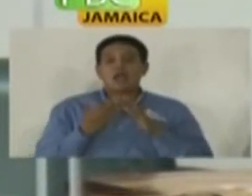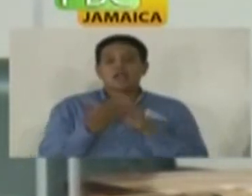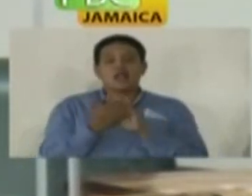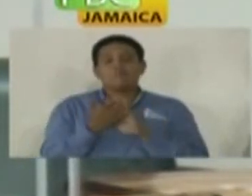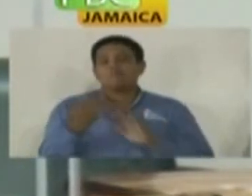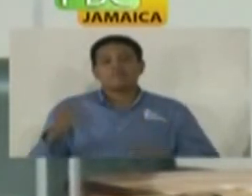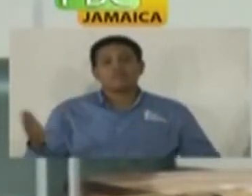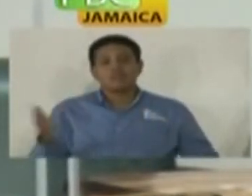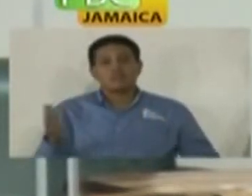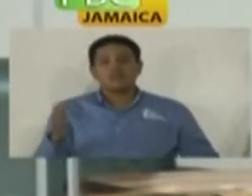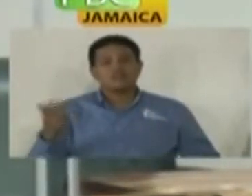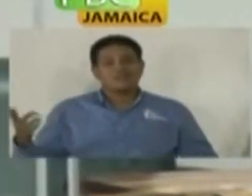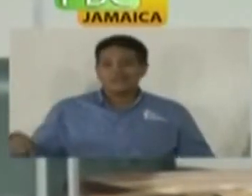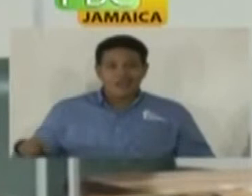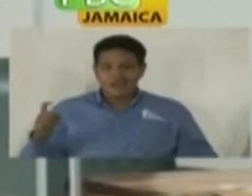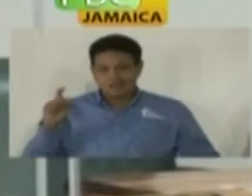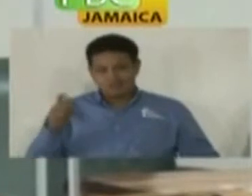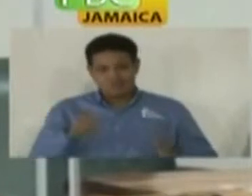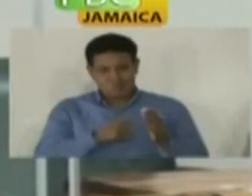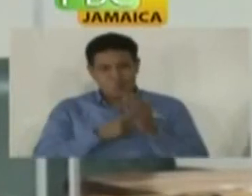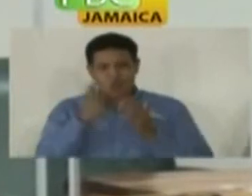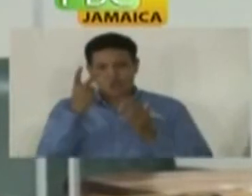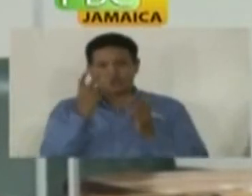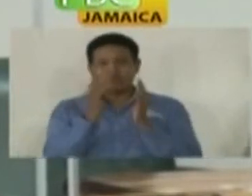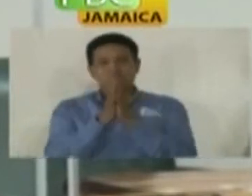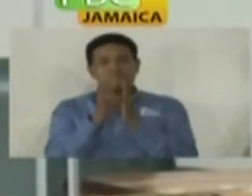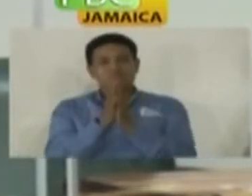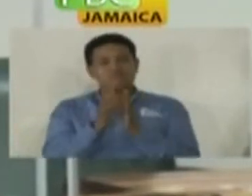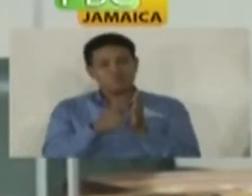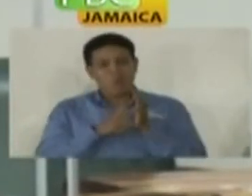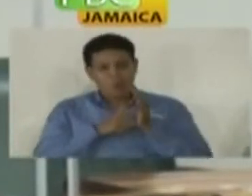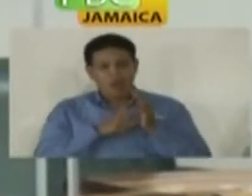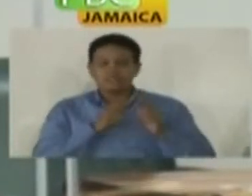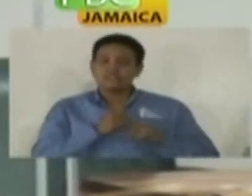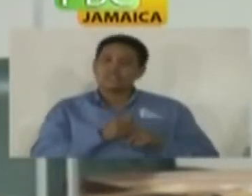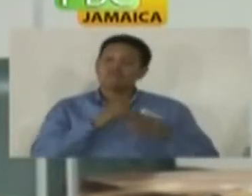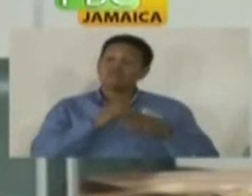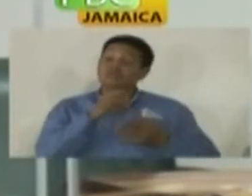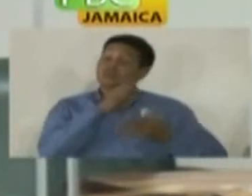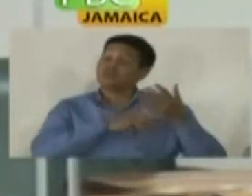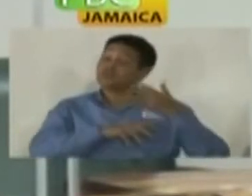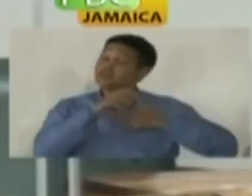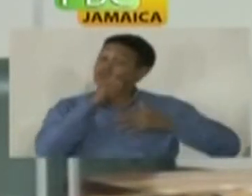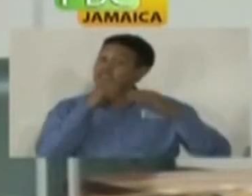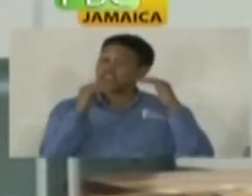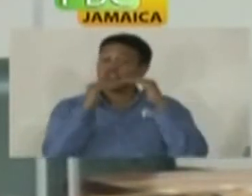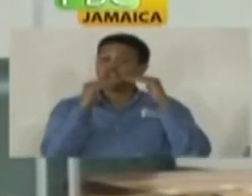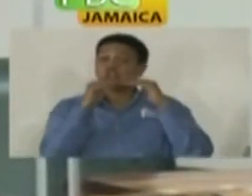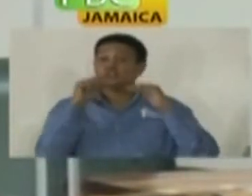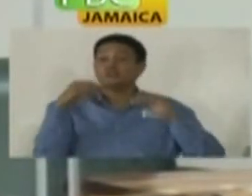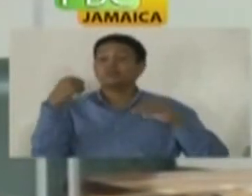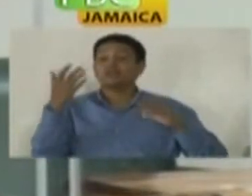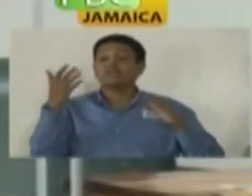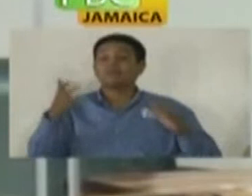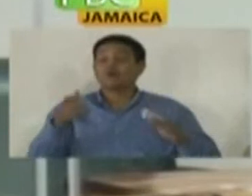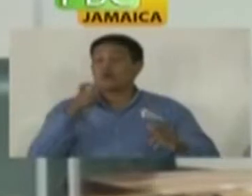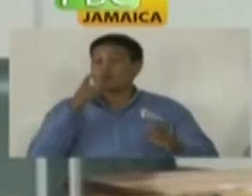In that society, justice is to be given to the